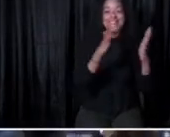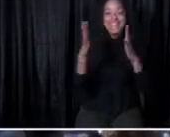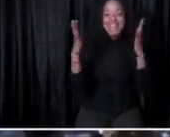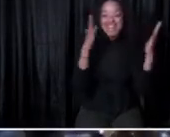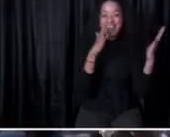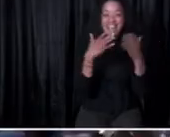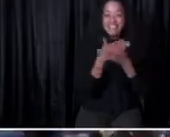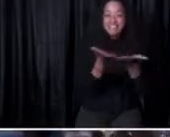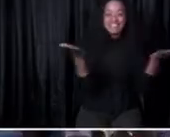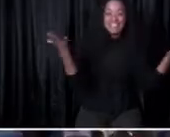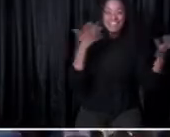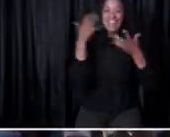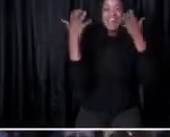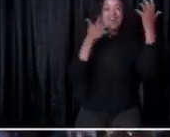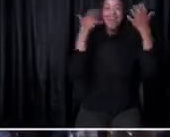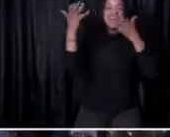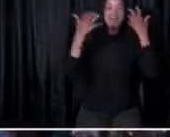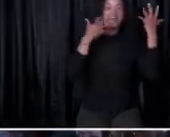Yes!